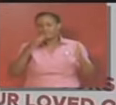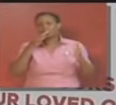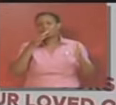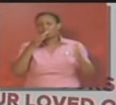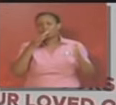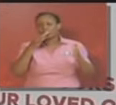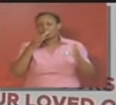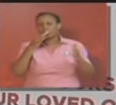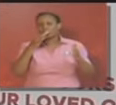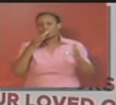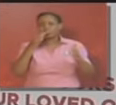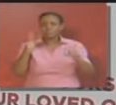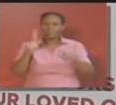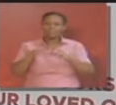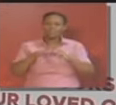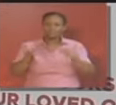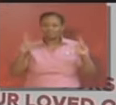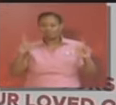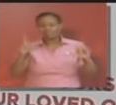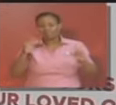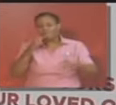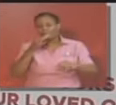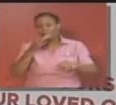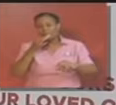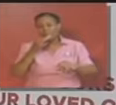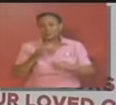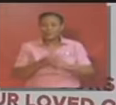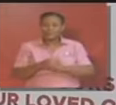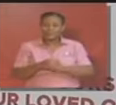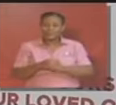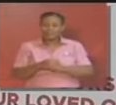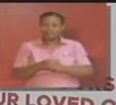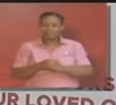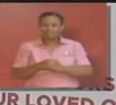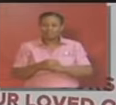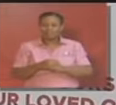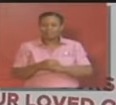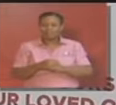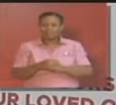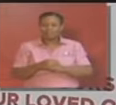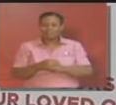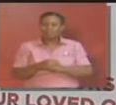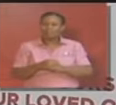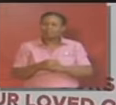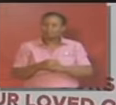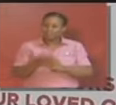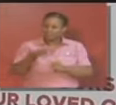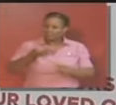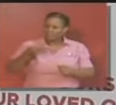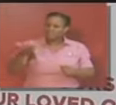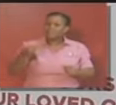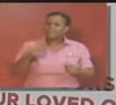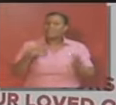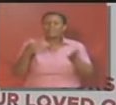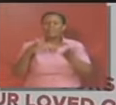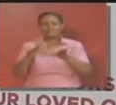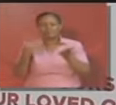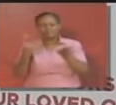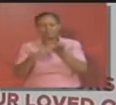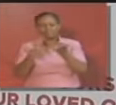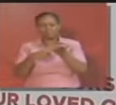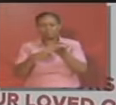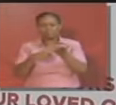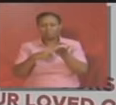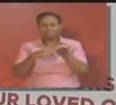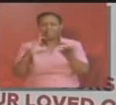months. So here I am invited yet one more time to talk about County Caroni and what we are